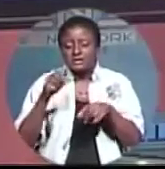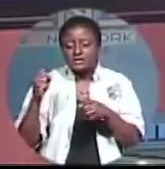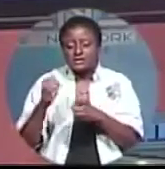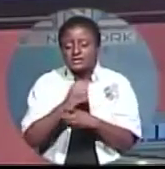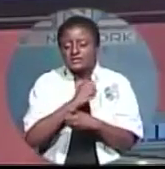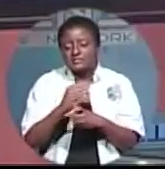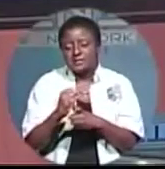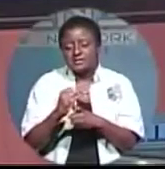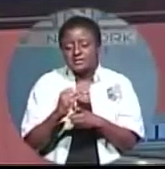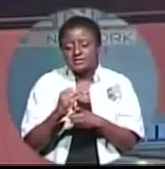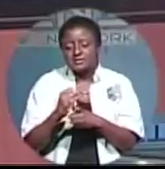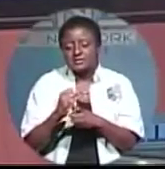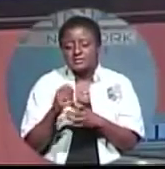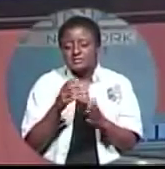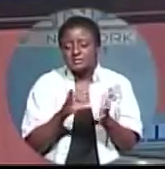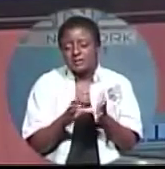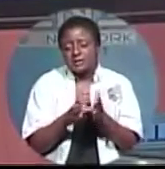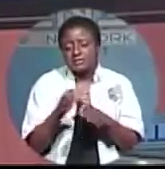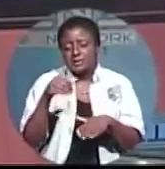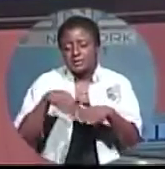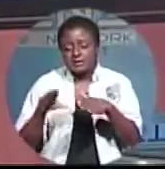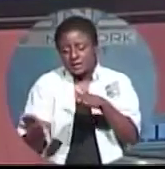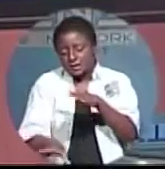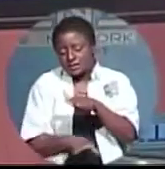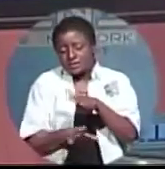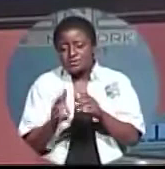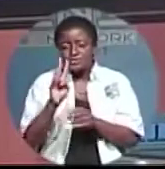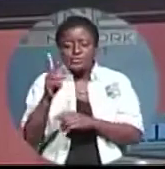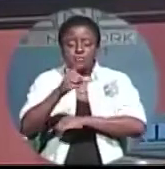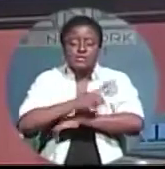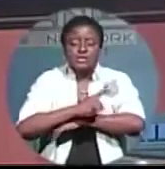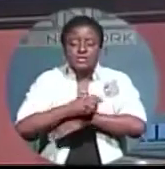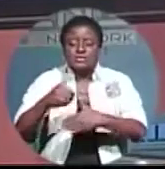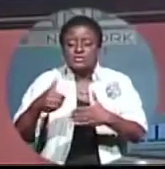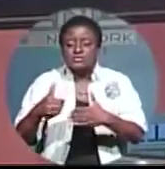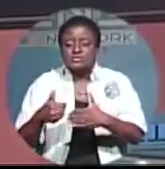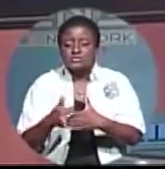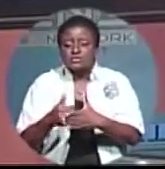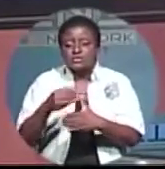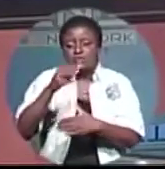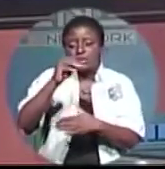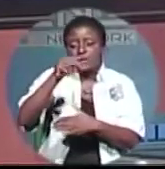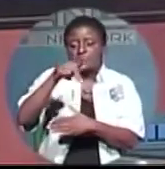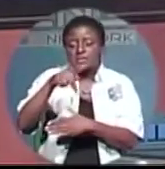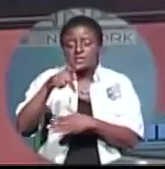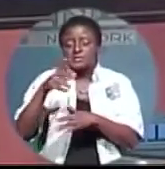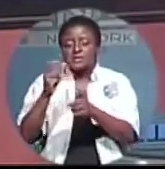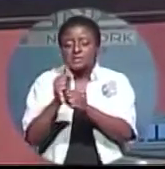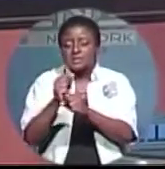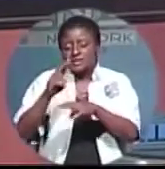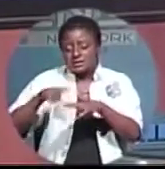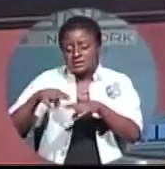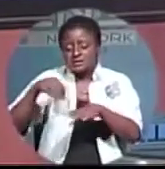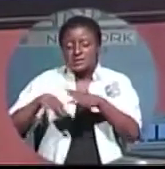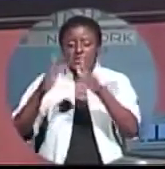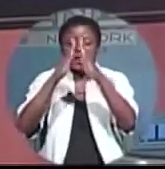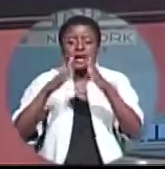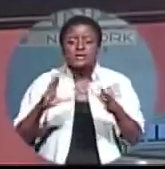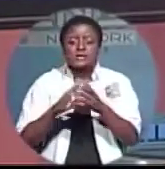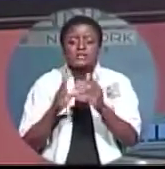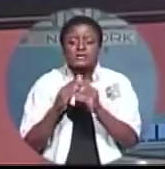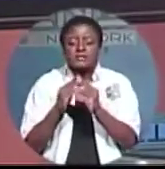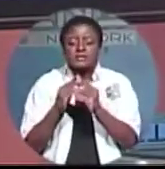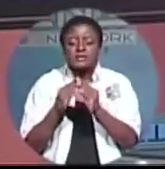In just under 2 days, the newly elected slate of MPs will take their seats in the House of Assembly, marking the start of a new electoral